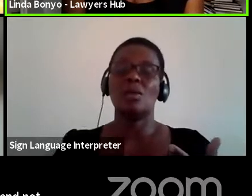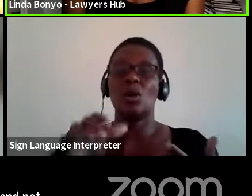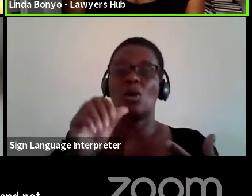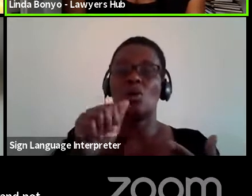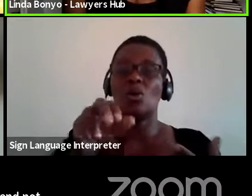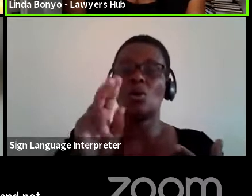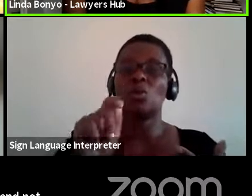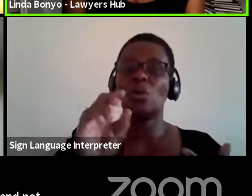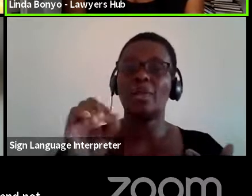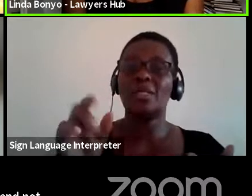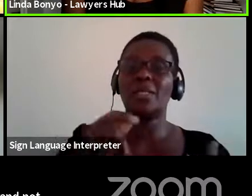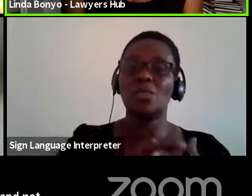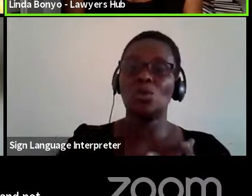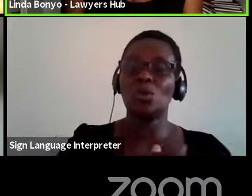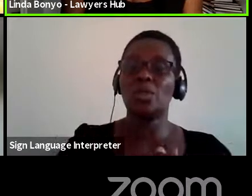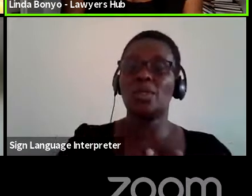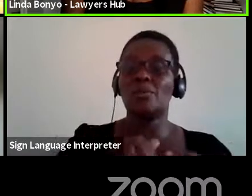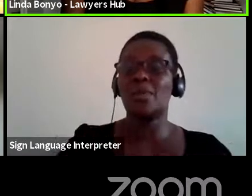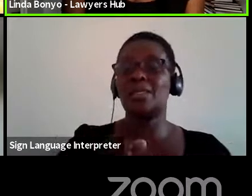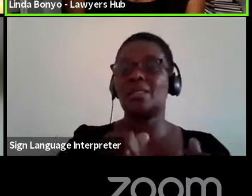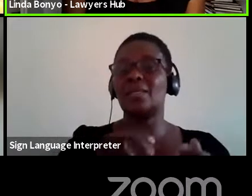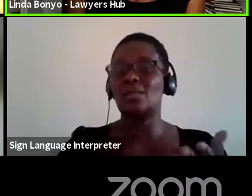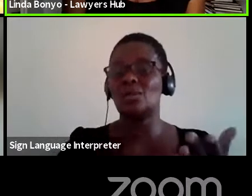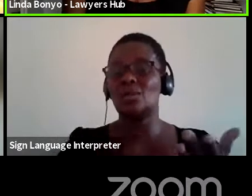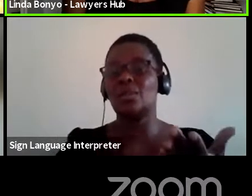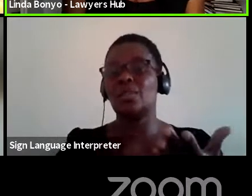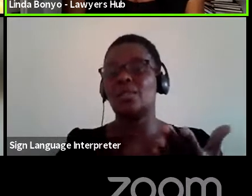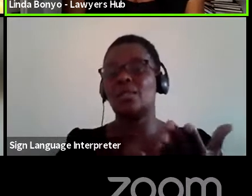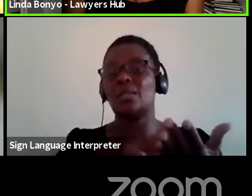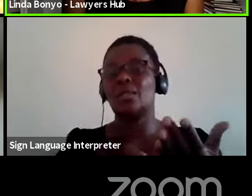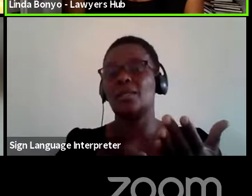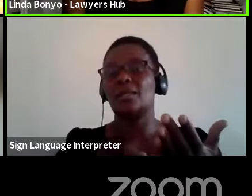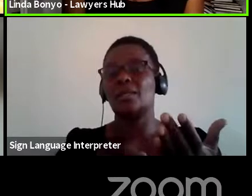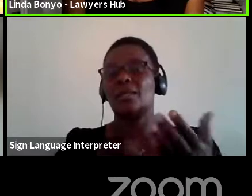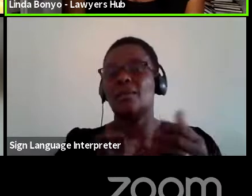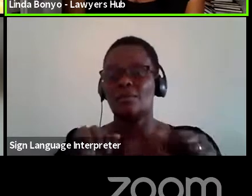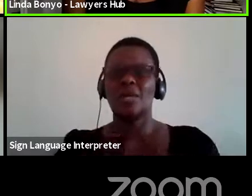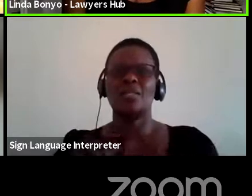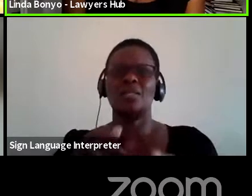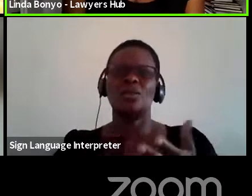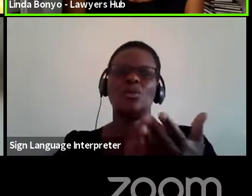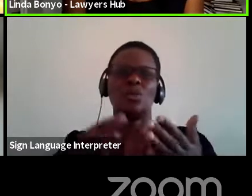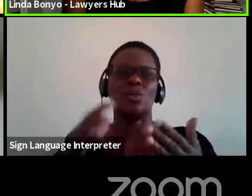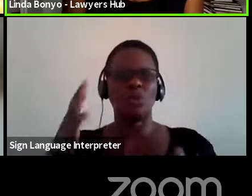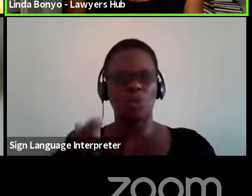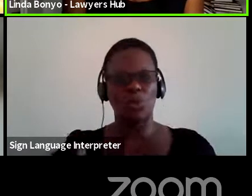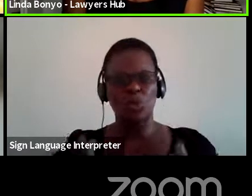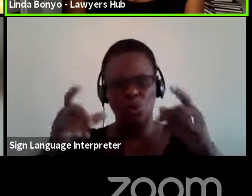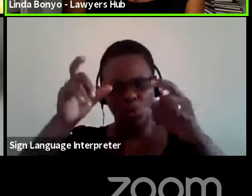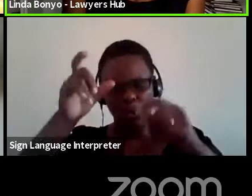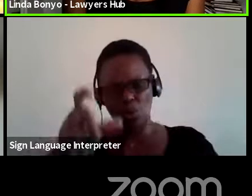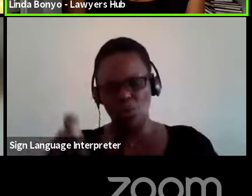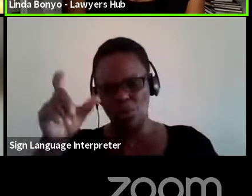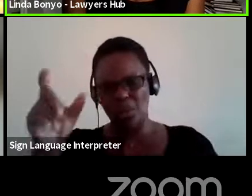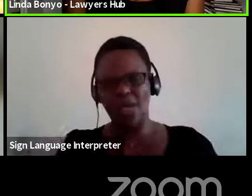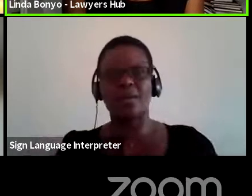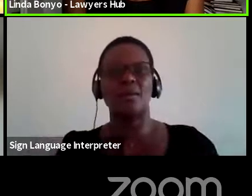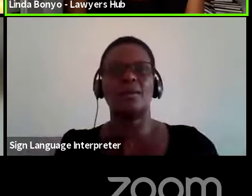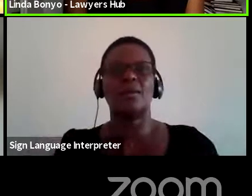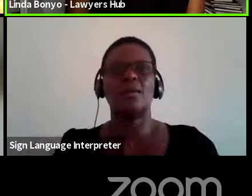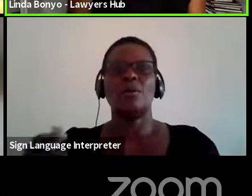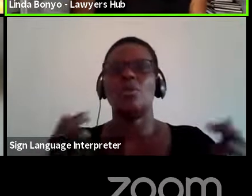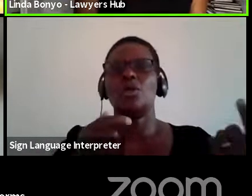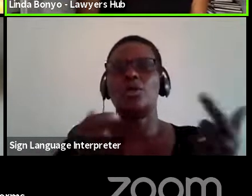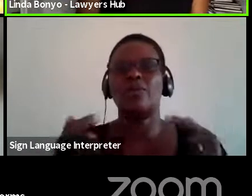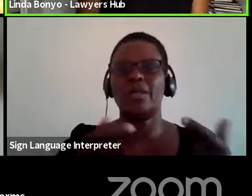down. There's need for more human moderators on these online platforms. And I